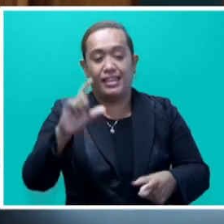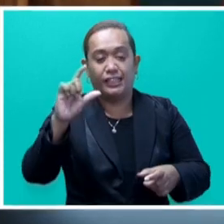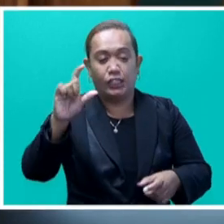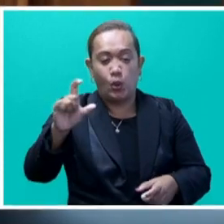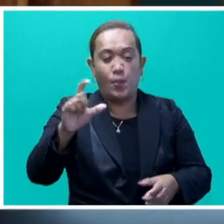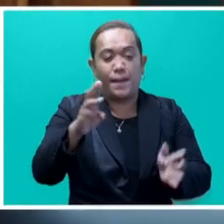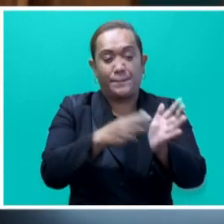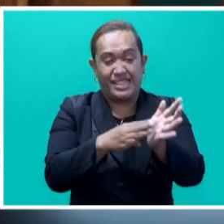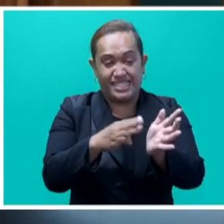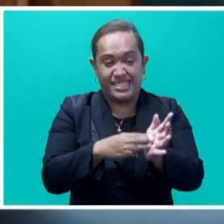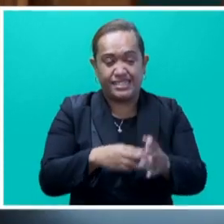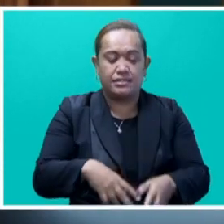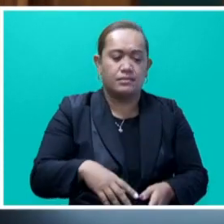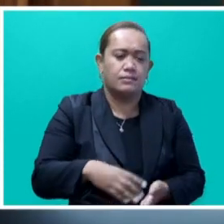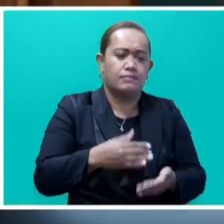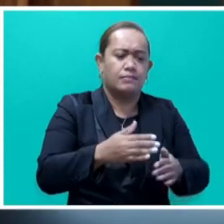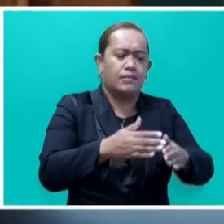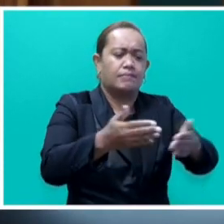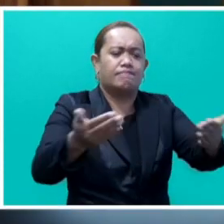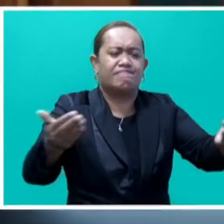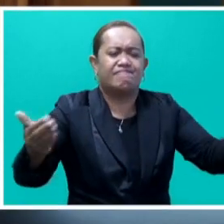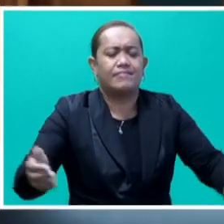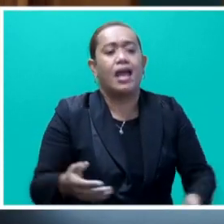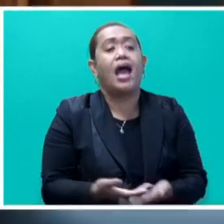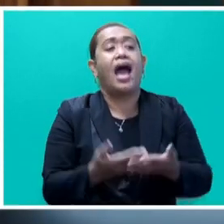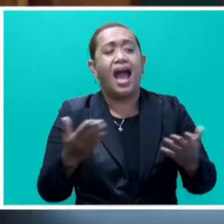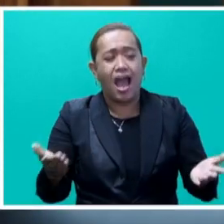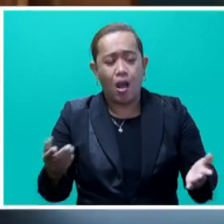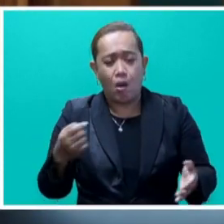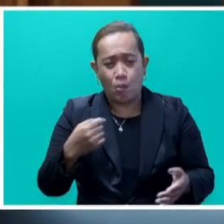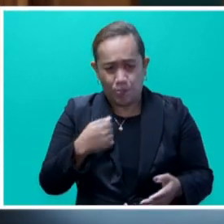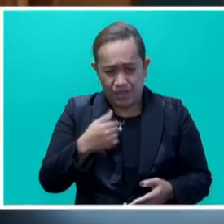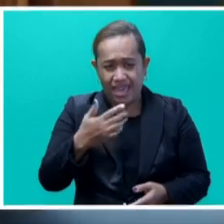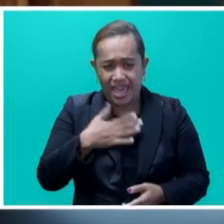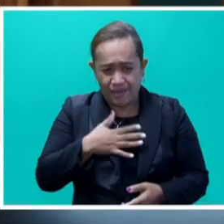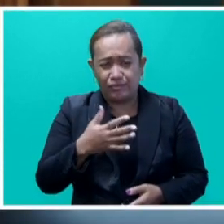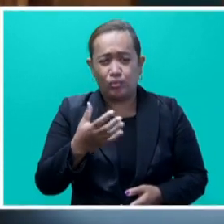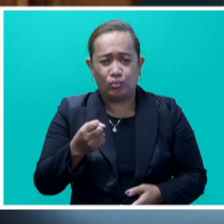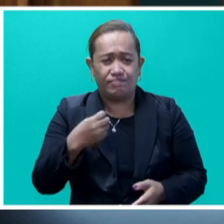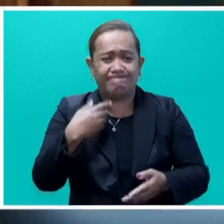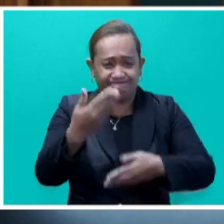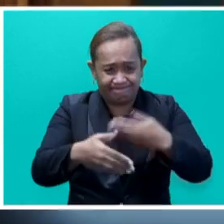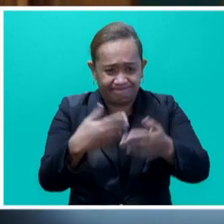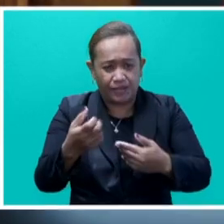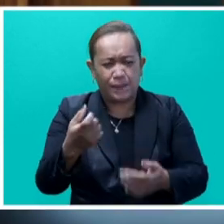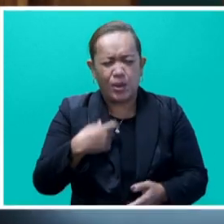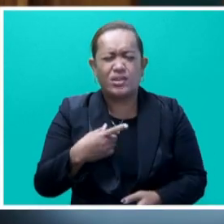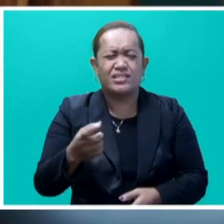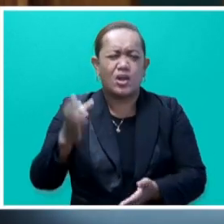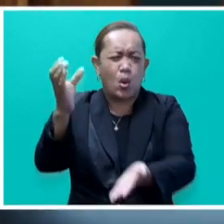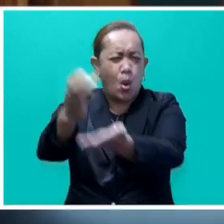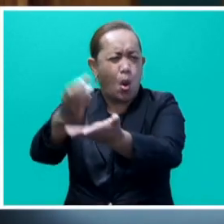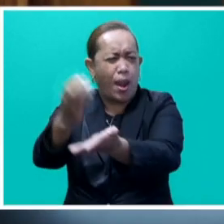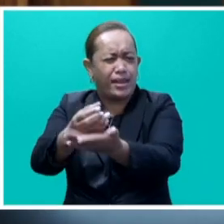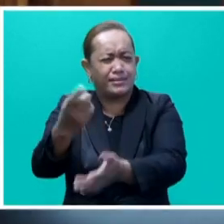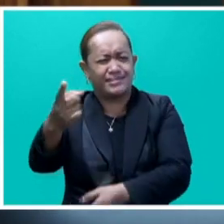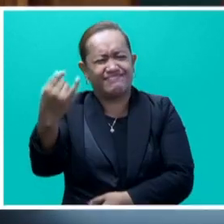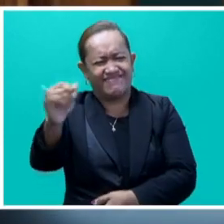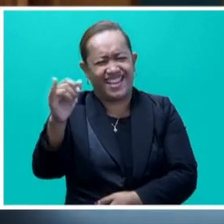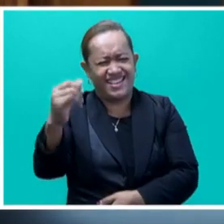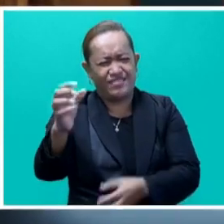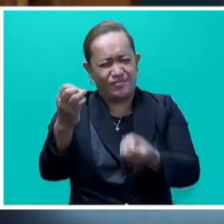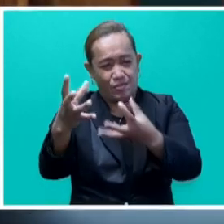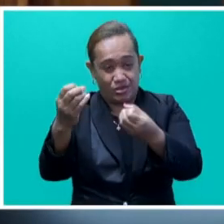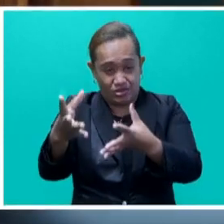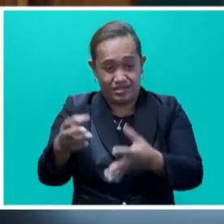Speaker, I need to make those statements to correct the misinformation that the people on the other side